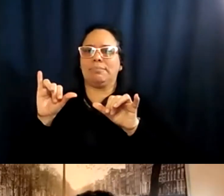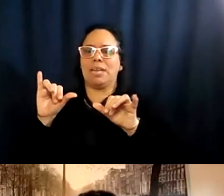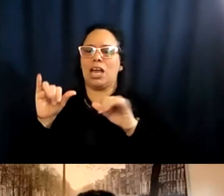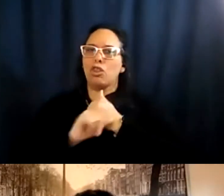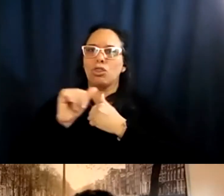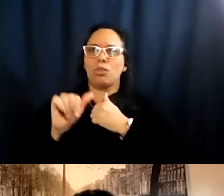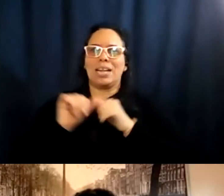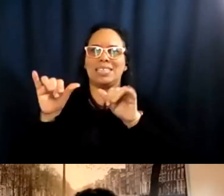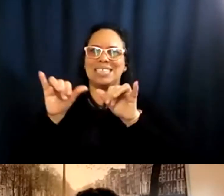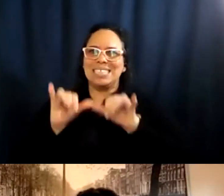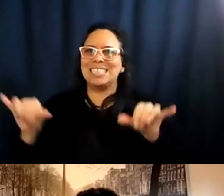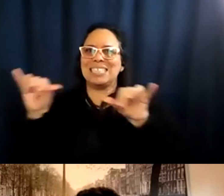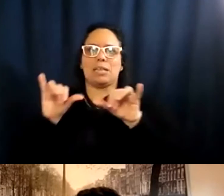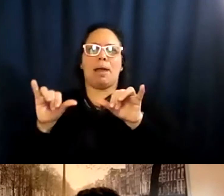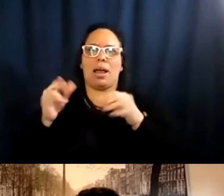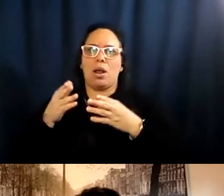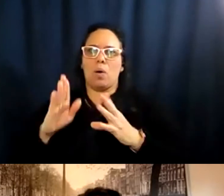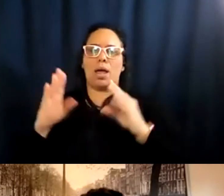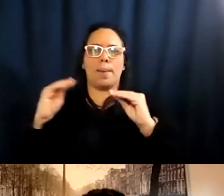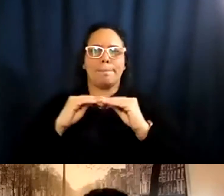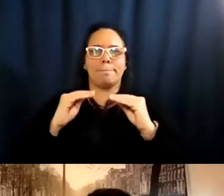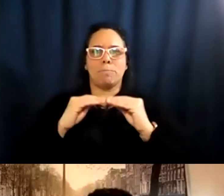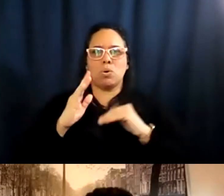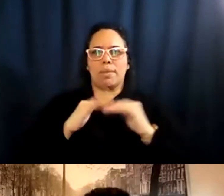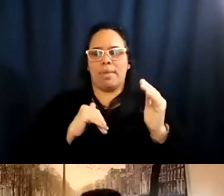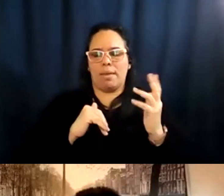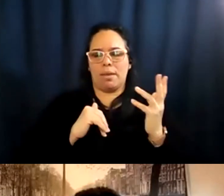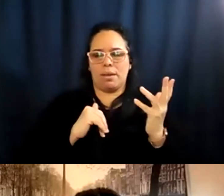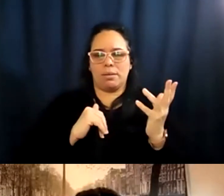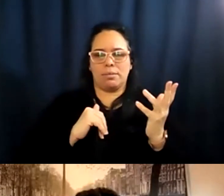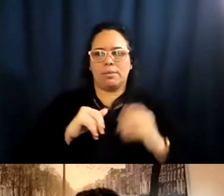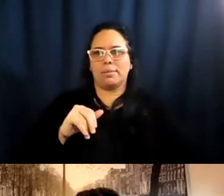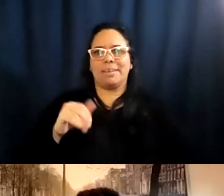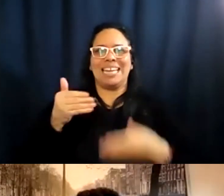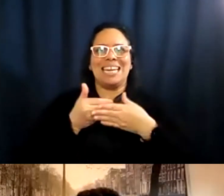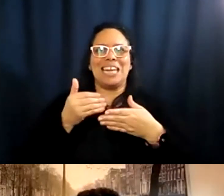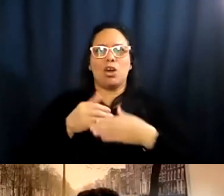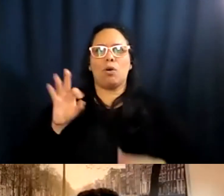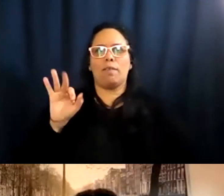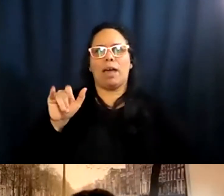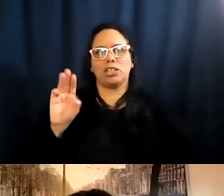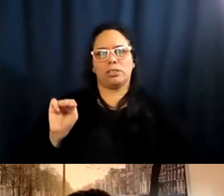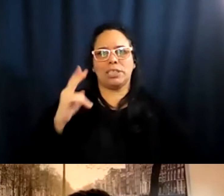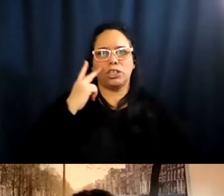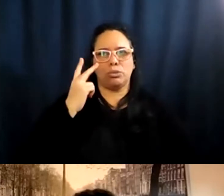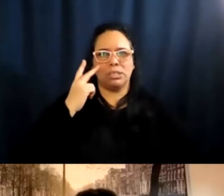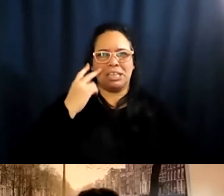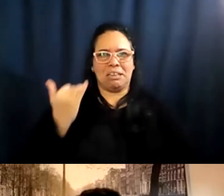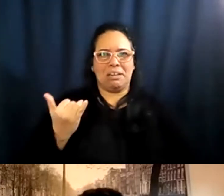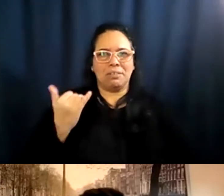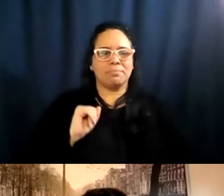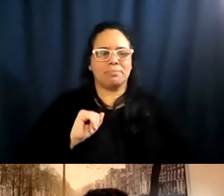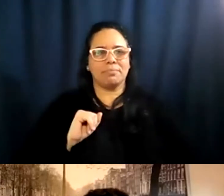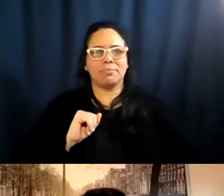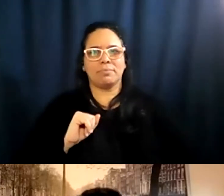in a systematic way, I think much more so than, you know, the neo-fascists that we see walking around the United States today. It is